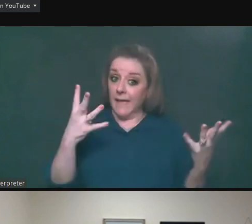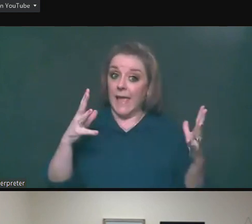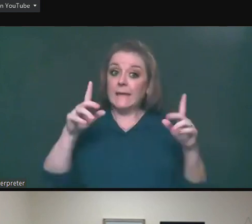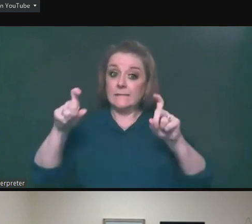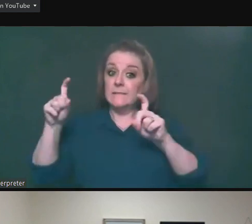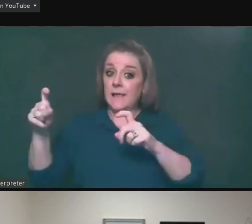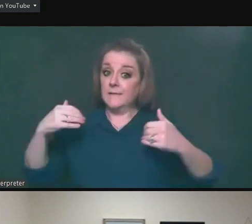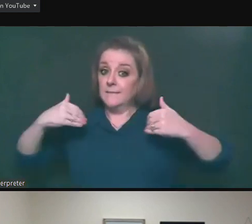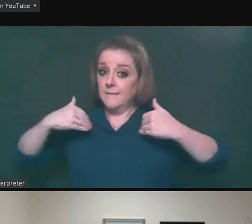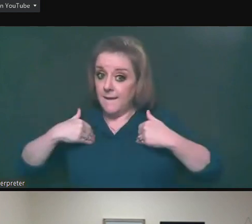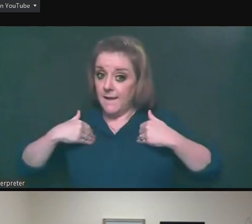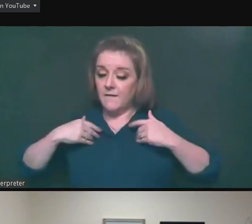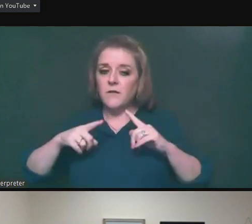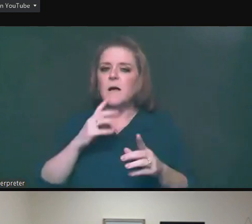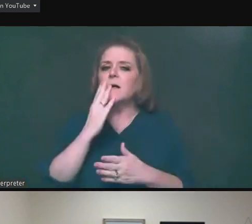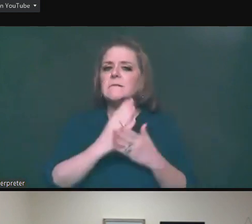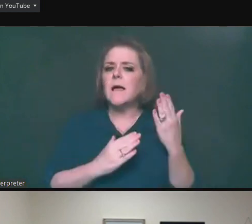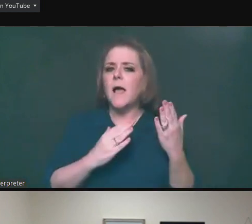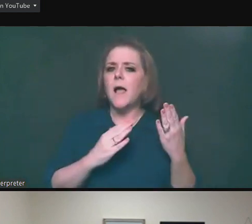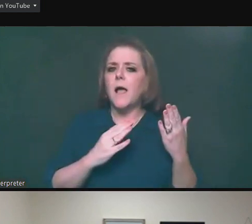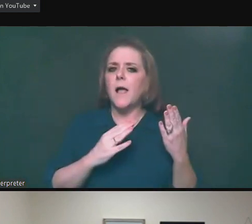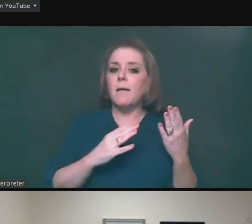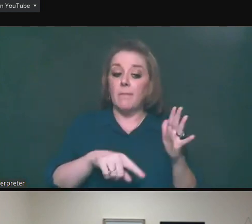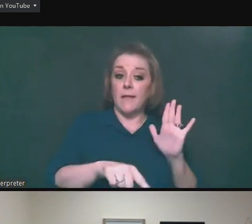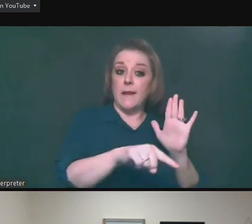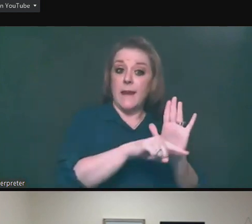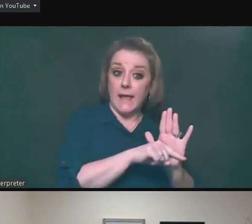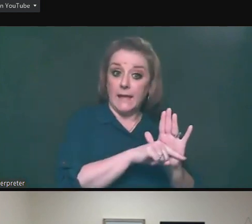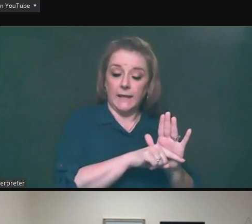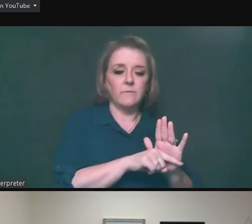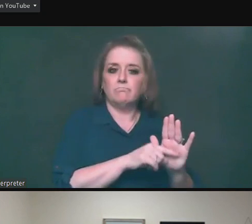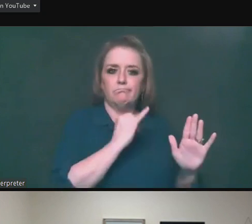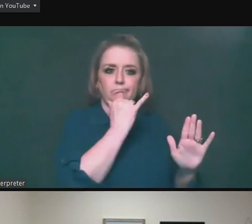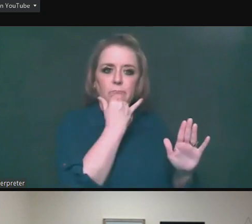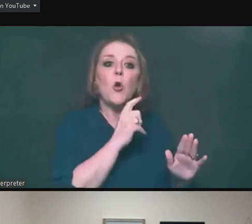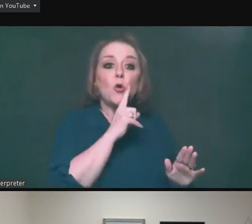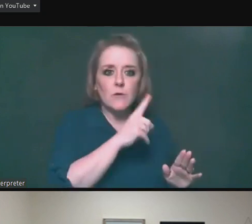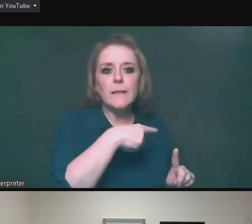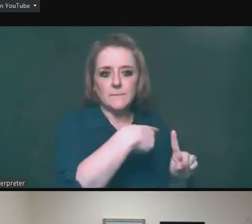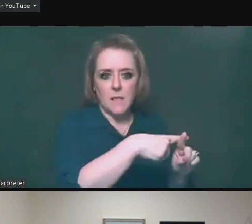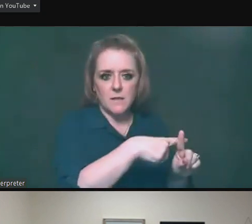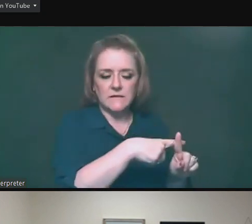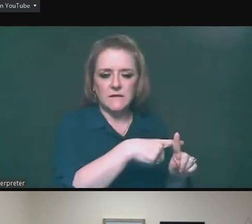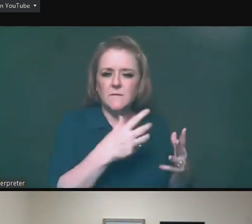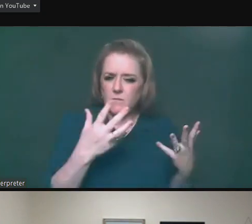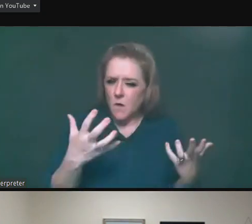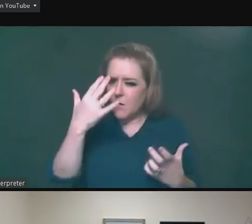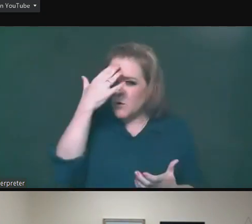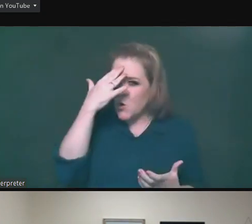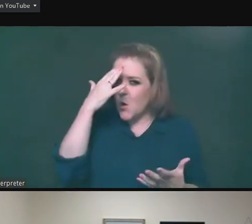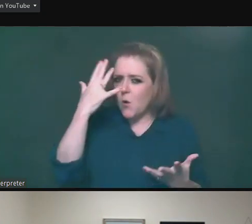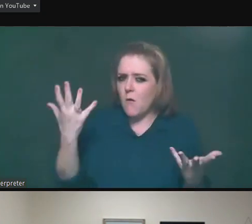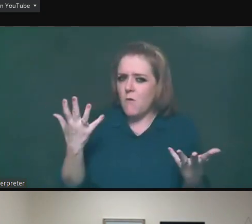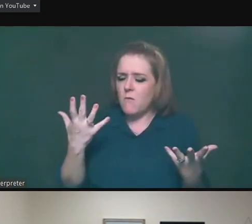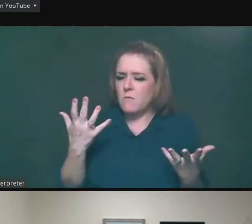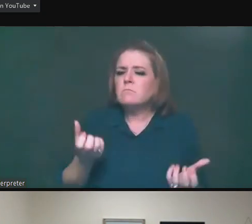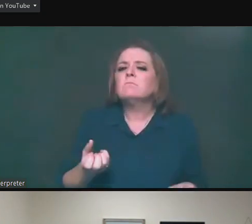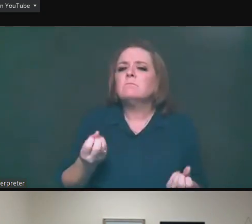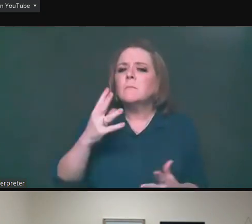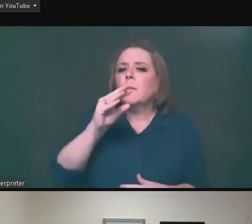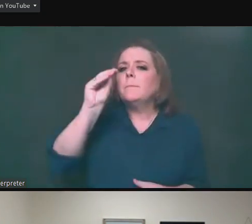with inaccurate false negatives being given. And I would like to know the percentage to expect here in